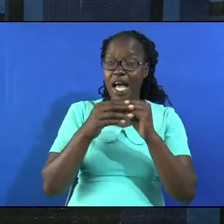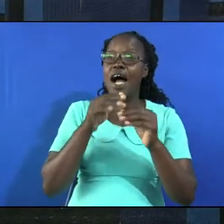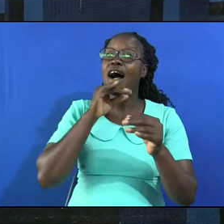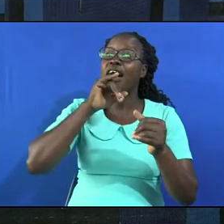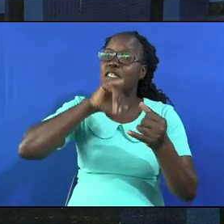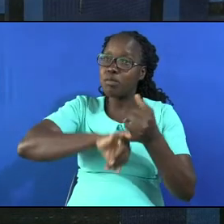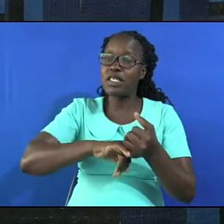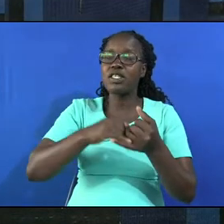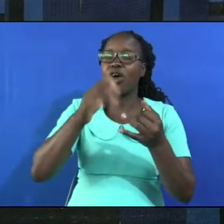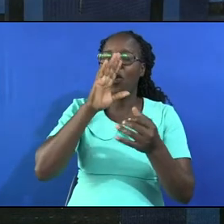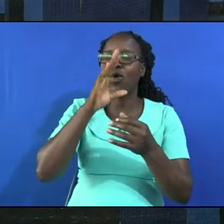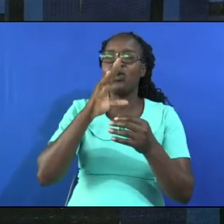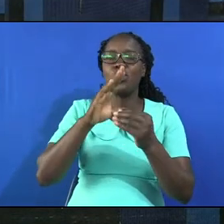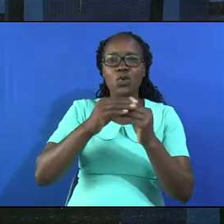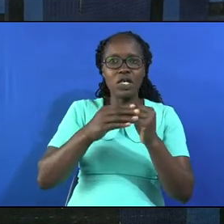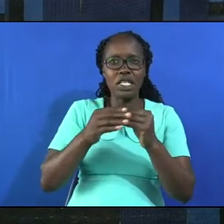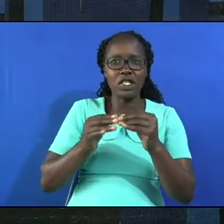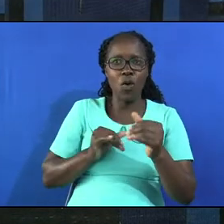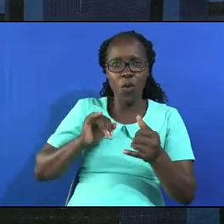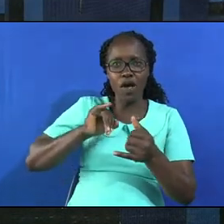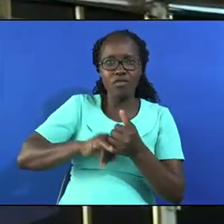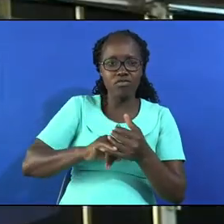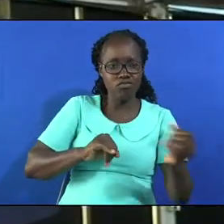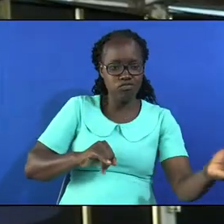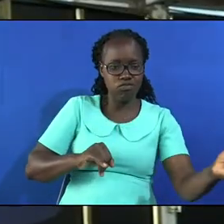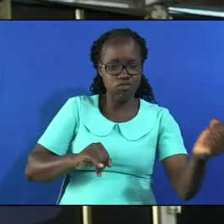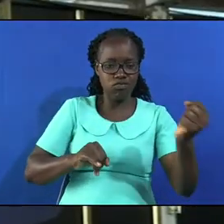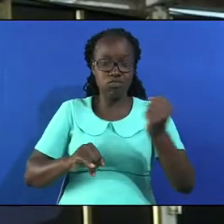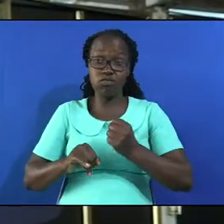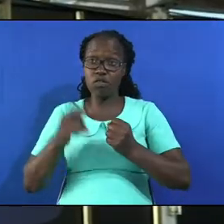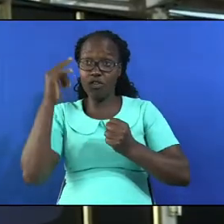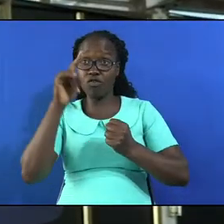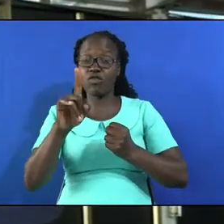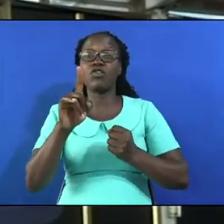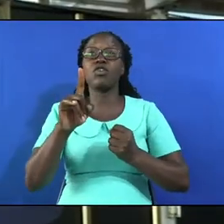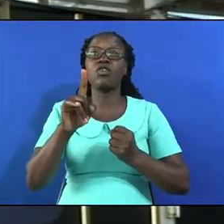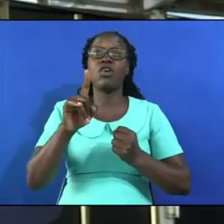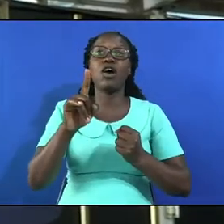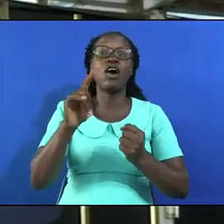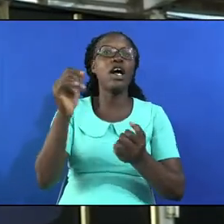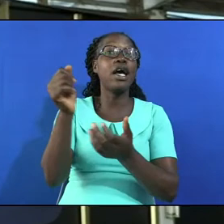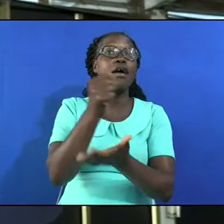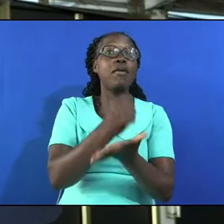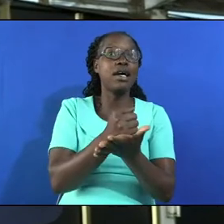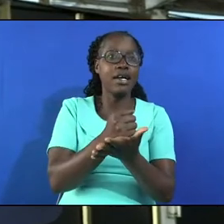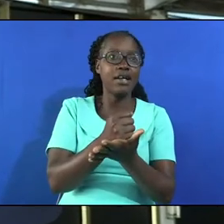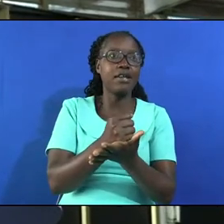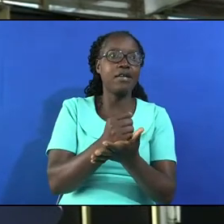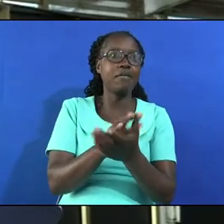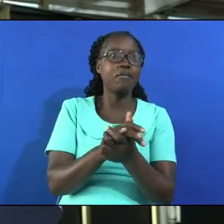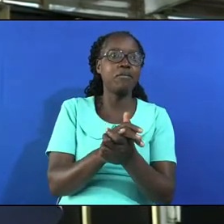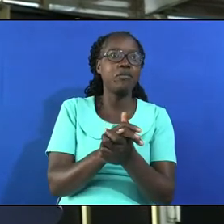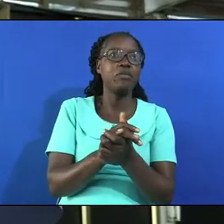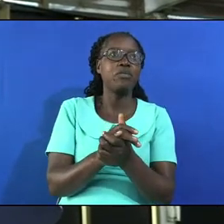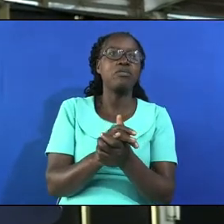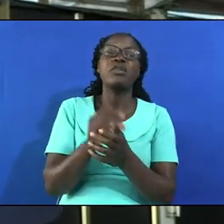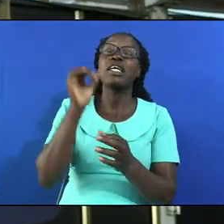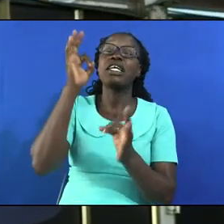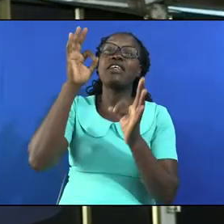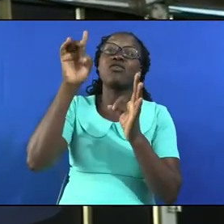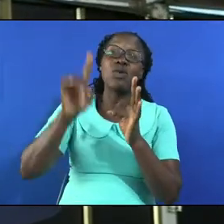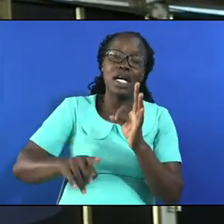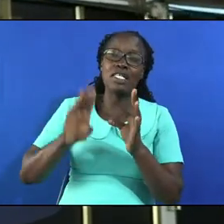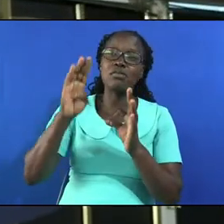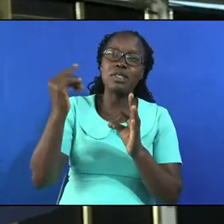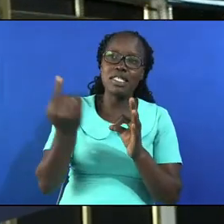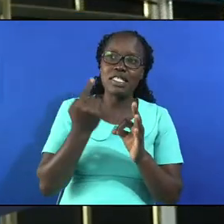husbands, God, who creates wives, will provide one for you. If we are together, say amen. Amen. If you can't be single,